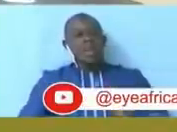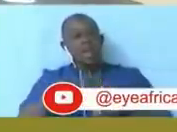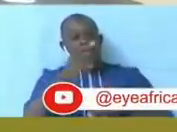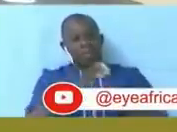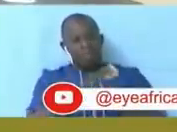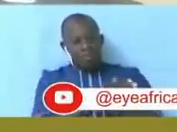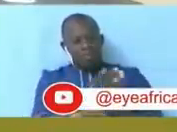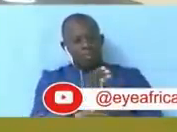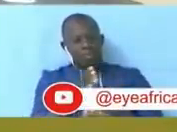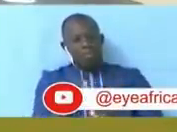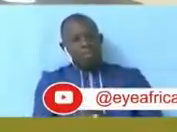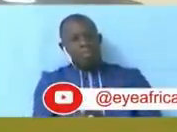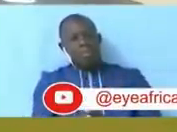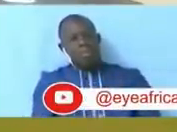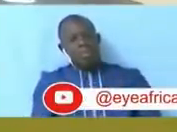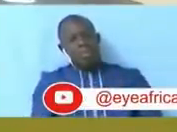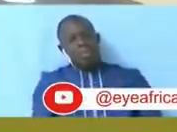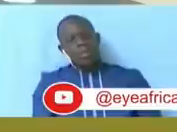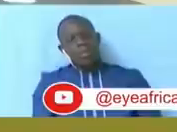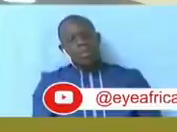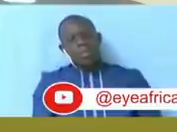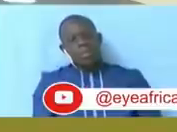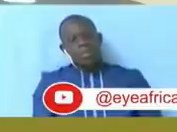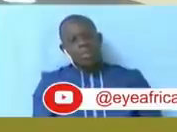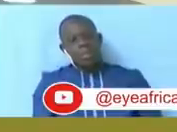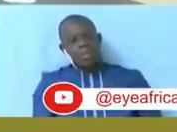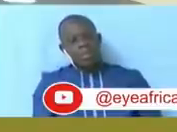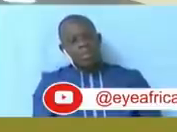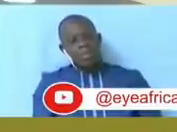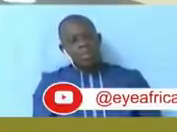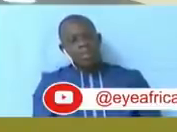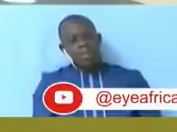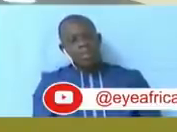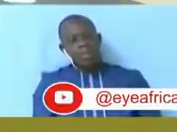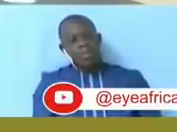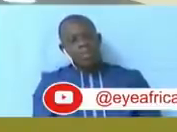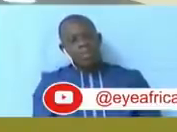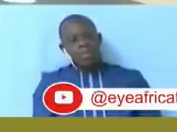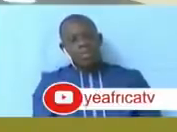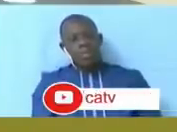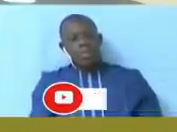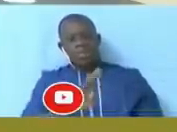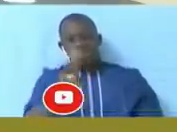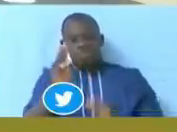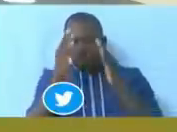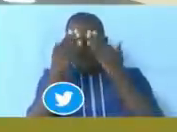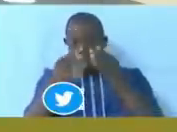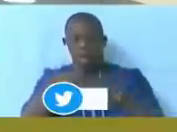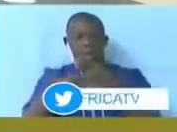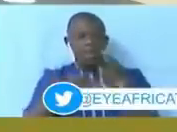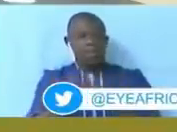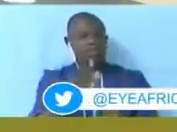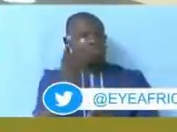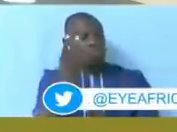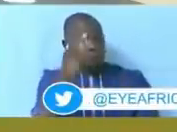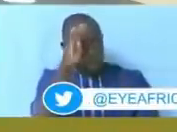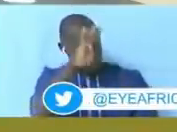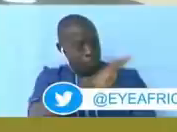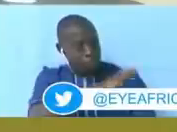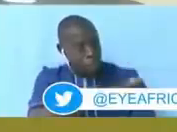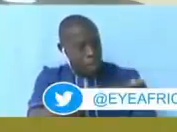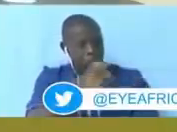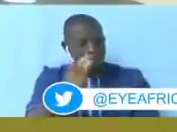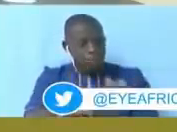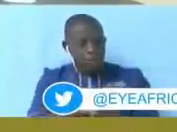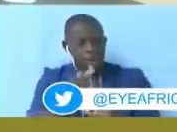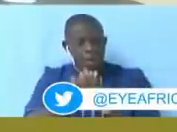domanding. Unbeknown to the two brothers, the transfer document had not been completed. The transfer procedure had not been completed. Ninkoro fulol